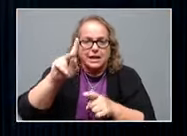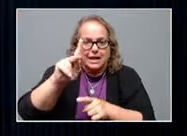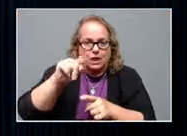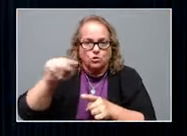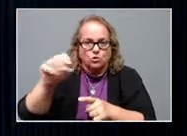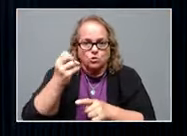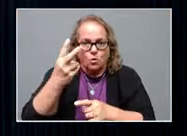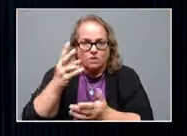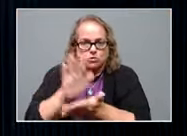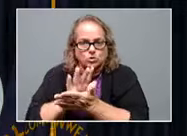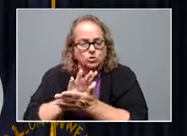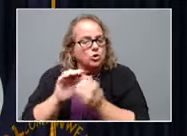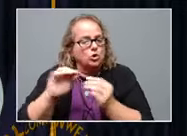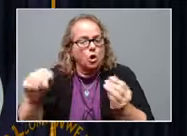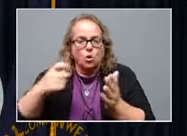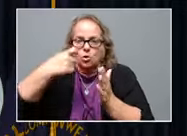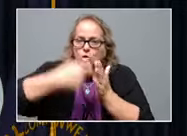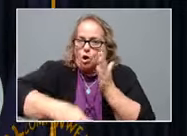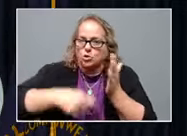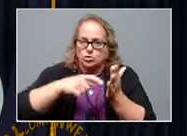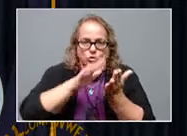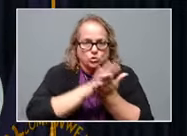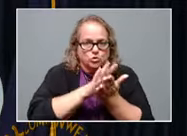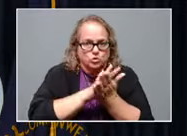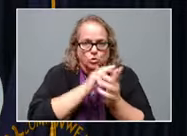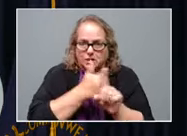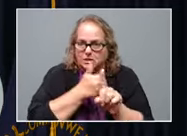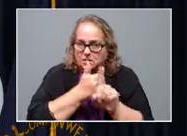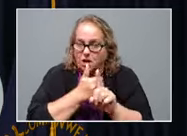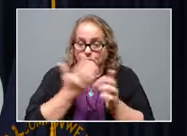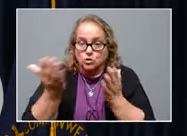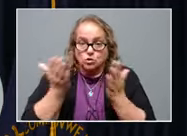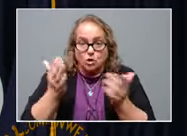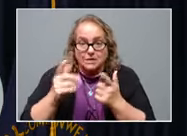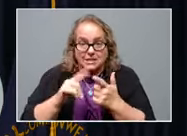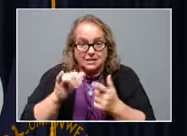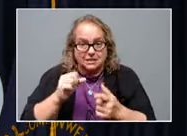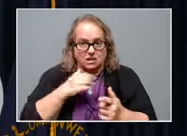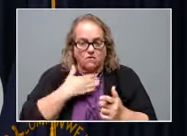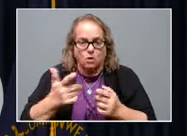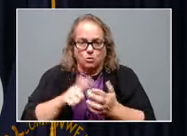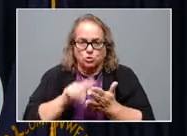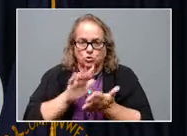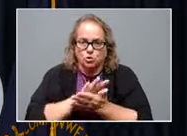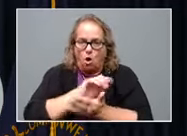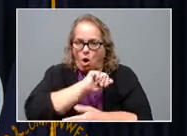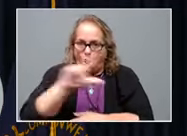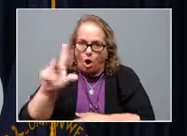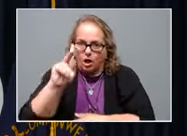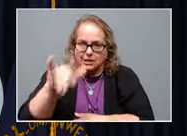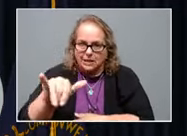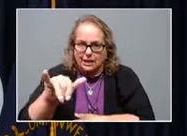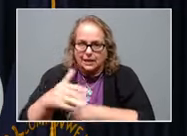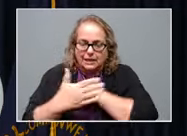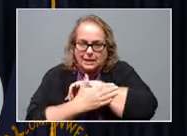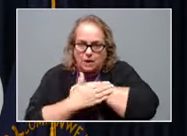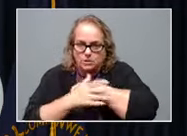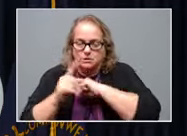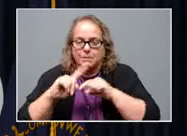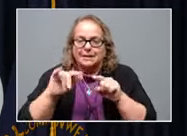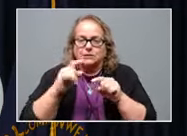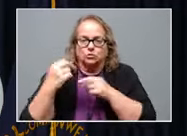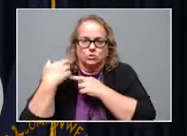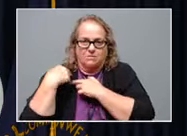to the school itself. The service is available to schools in all Kentucky counties, though it's the responsibility of the school or the school